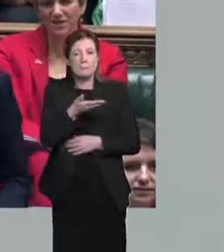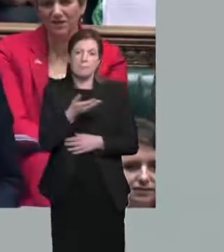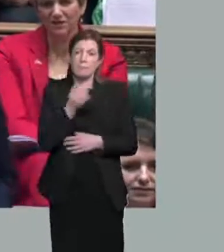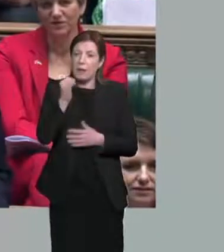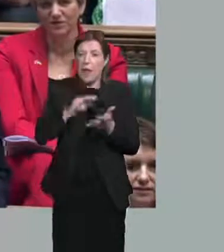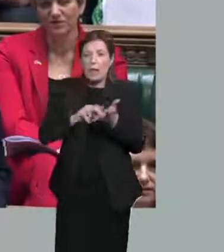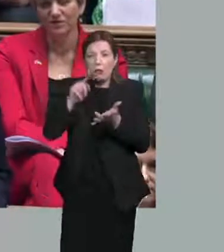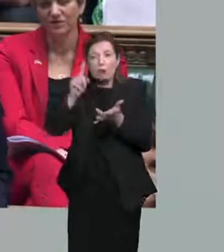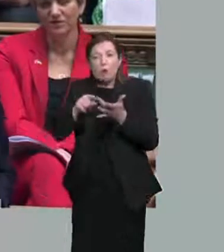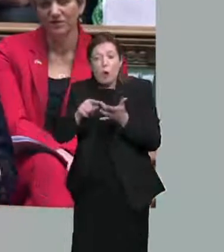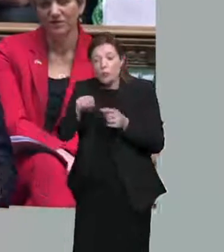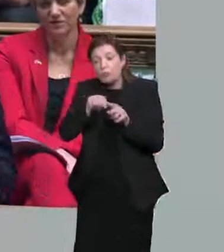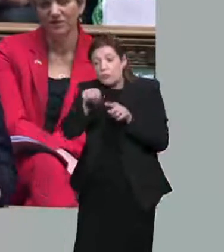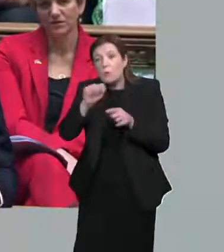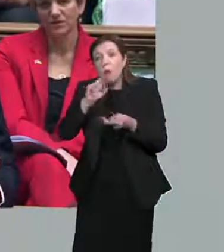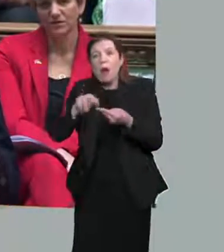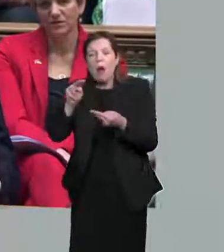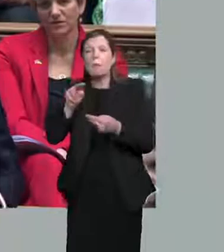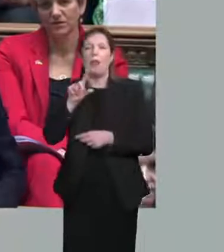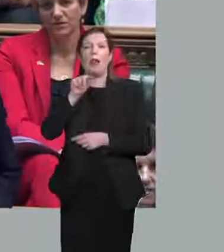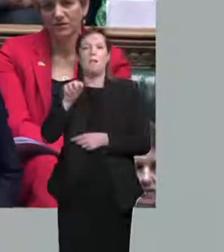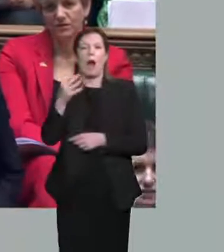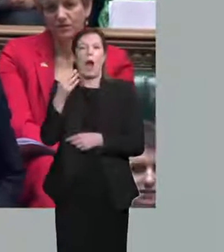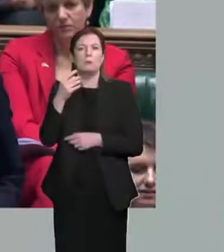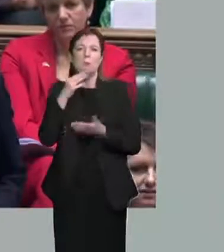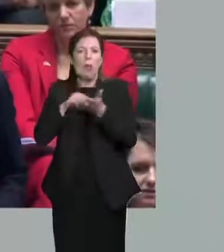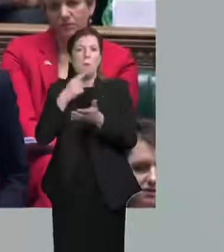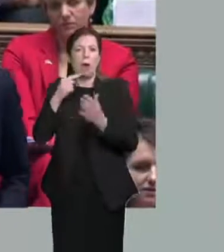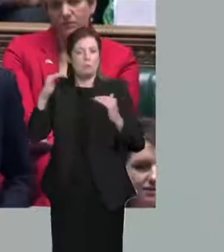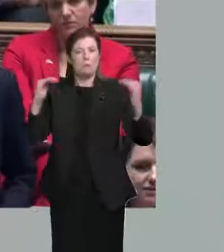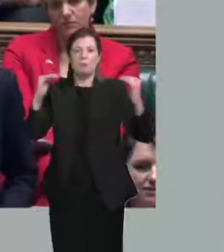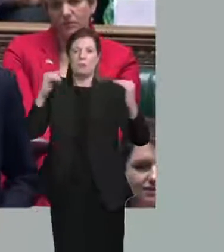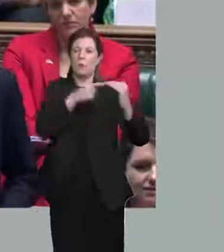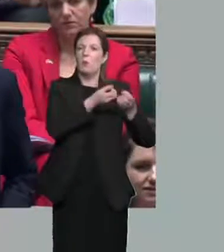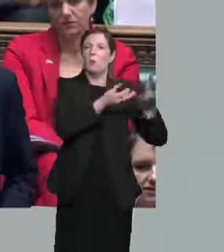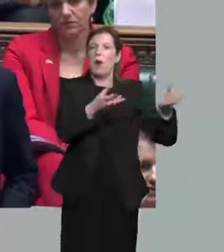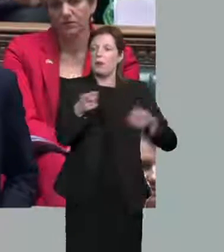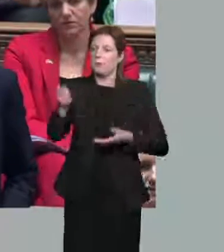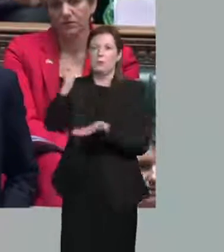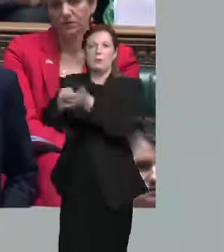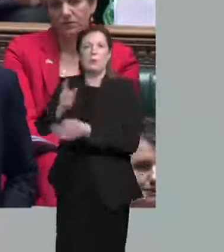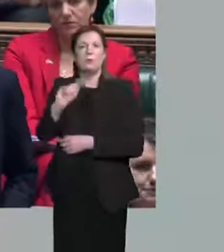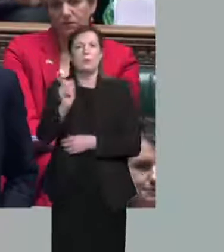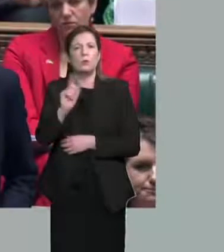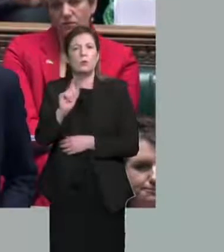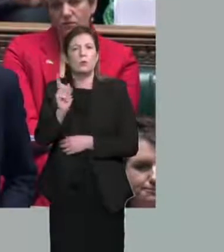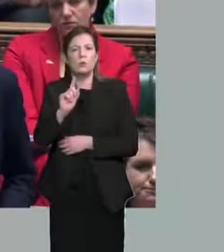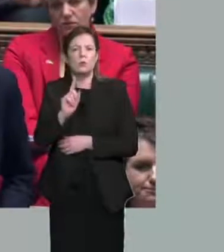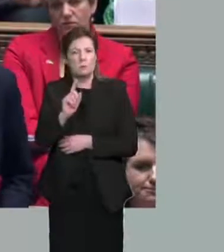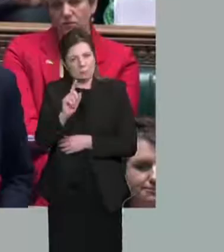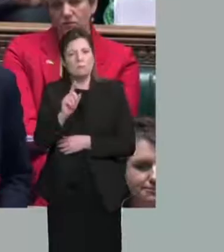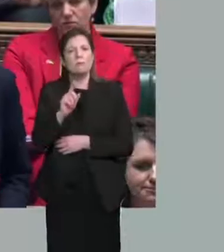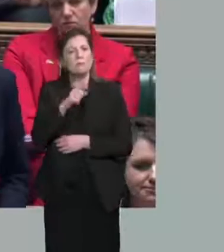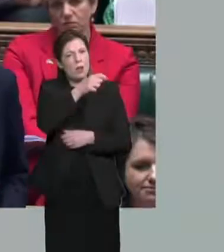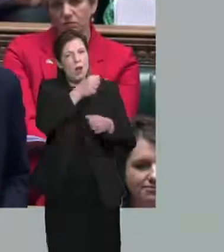national insurance is going to be increased on working people in the coming year. Does the Prime Minister think it is fair to demand working people pay